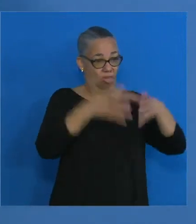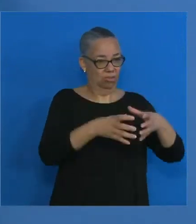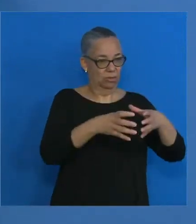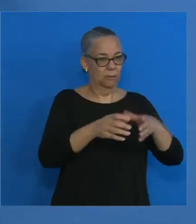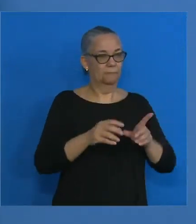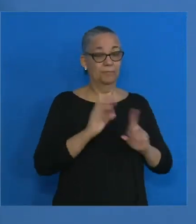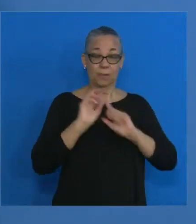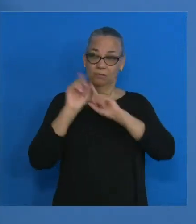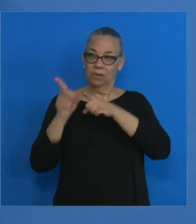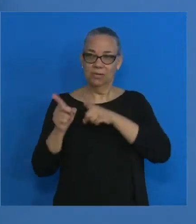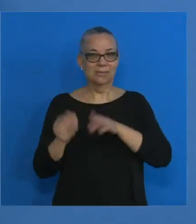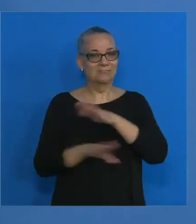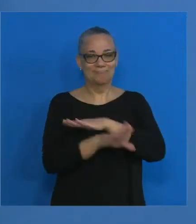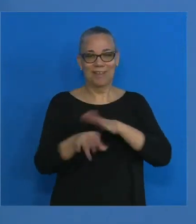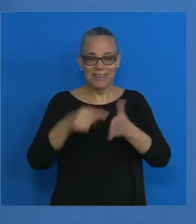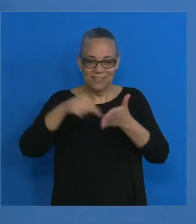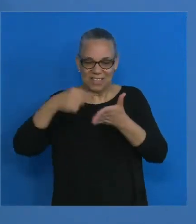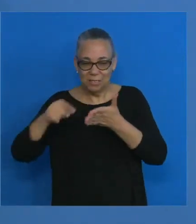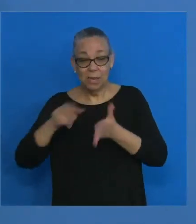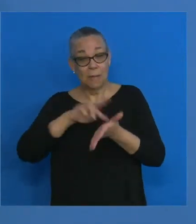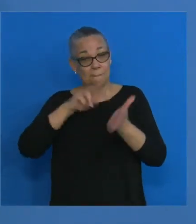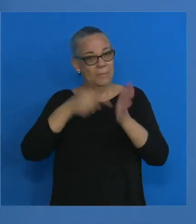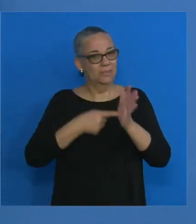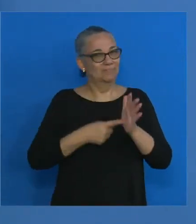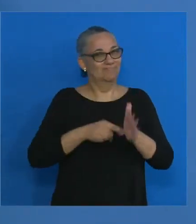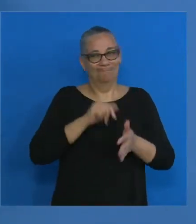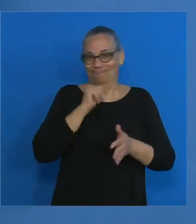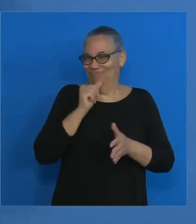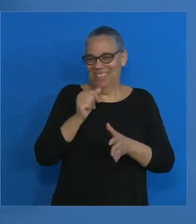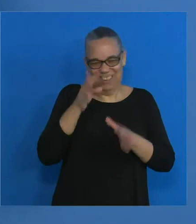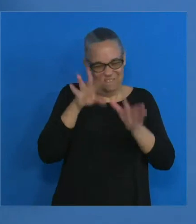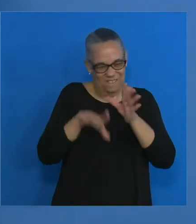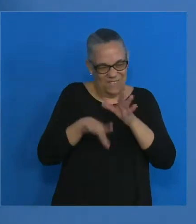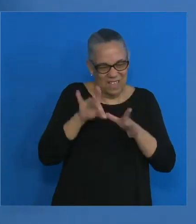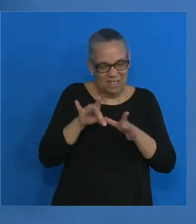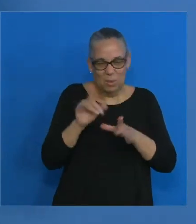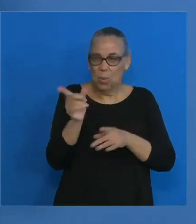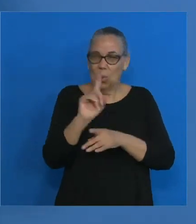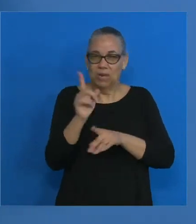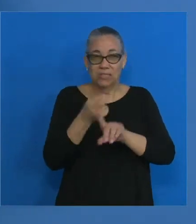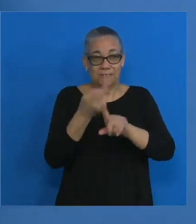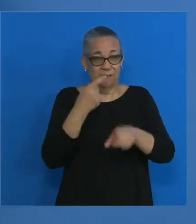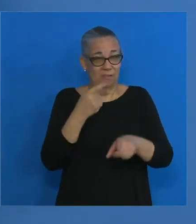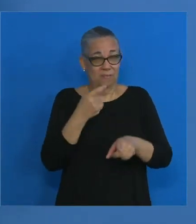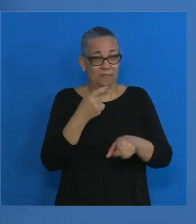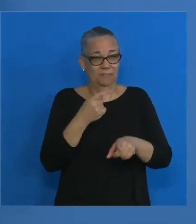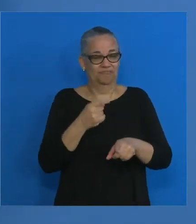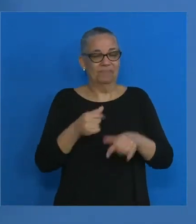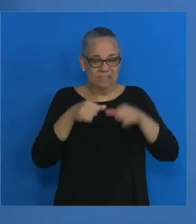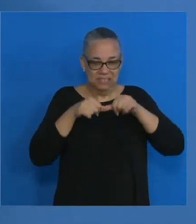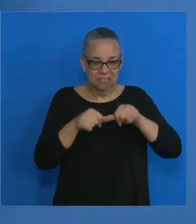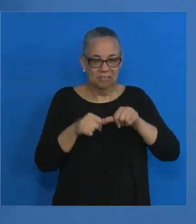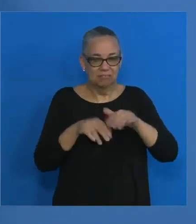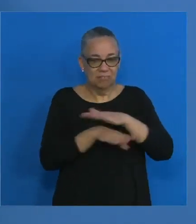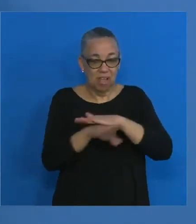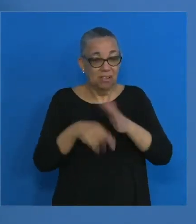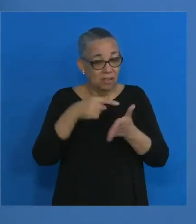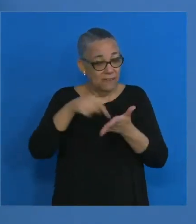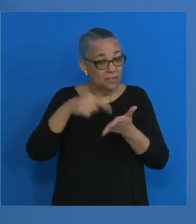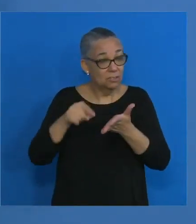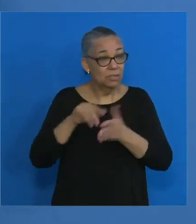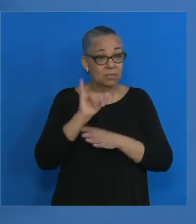under investigation means we haven't been able to ascertain where that index case received the transmission from. So under investigation is different, and that's what